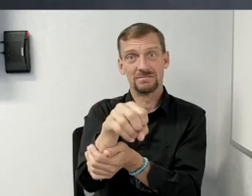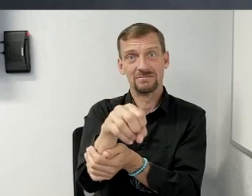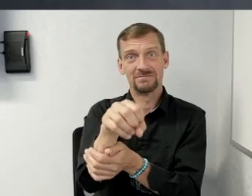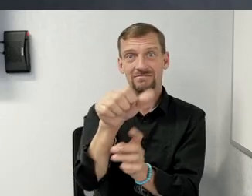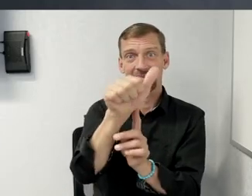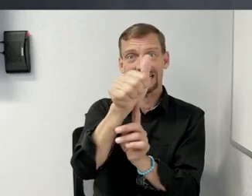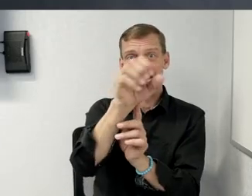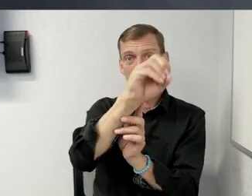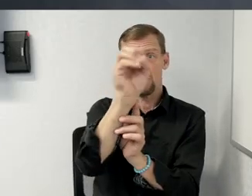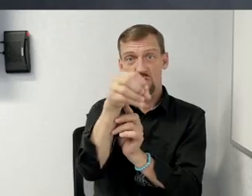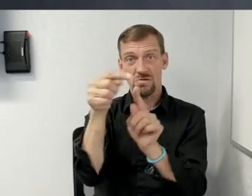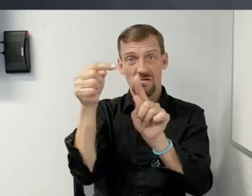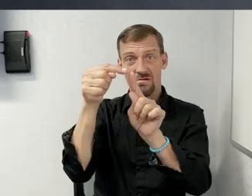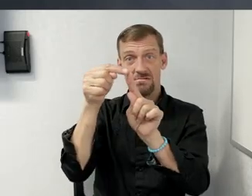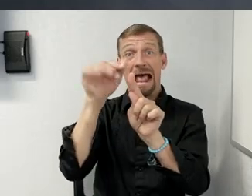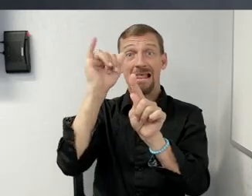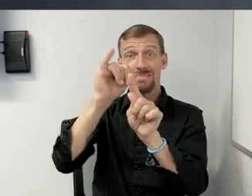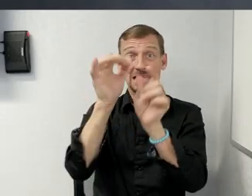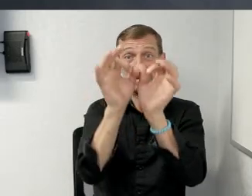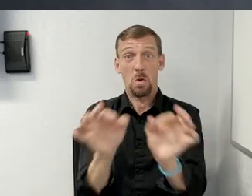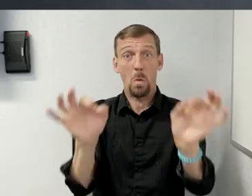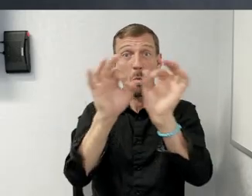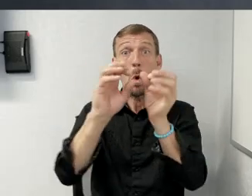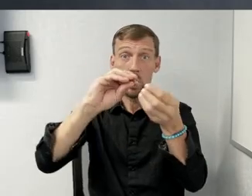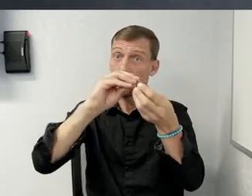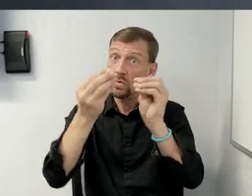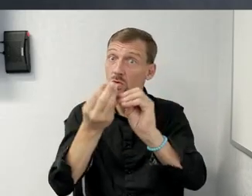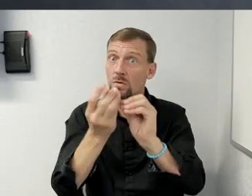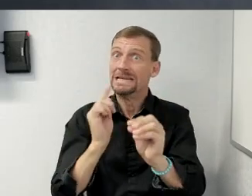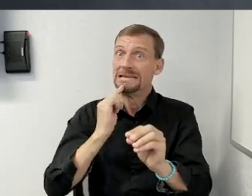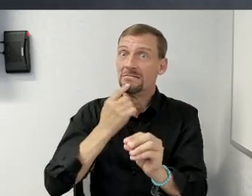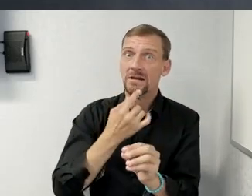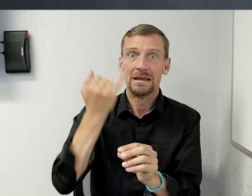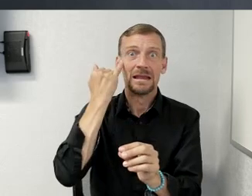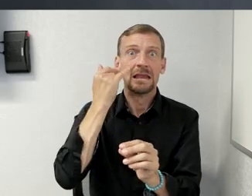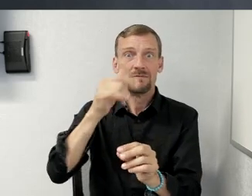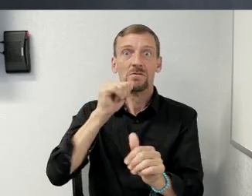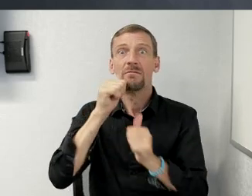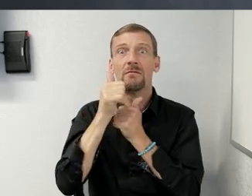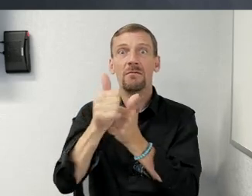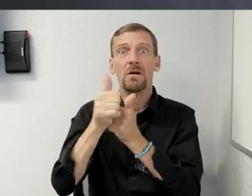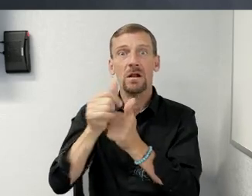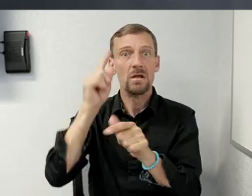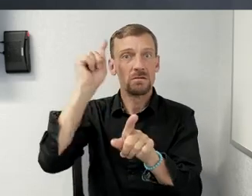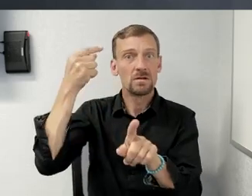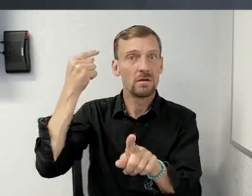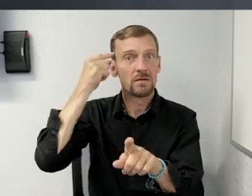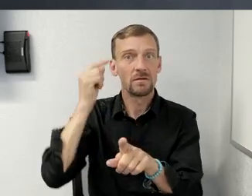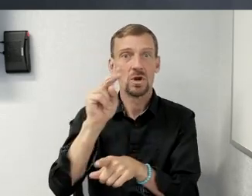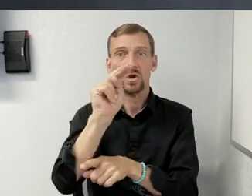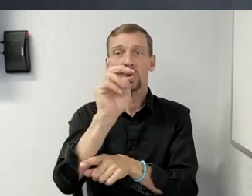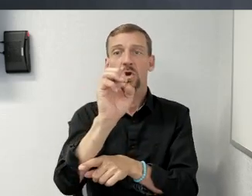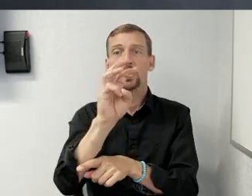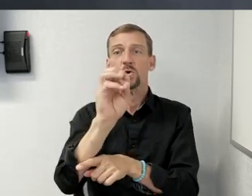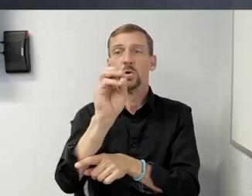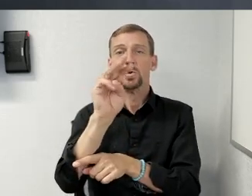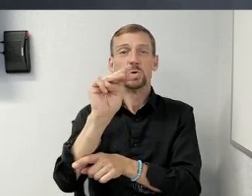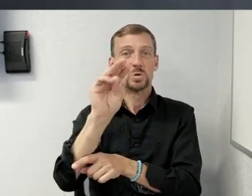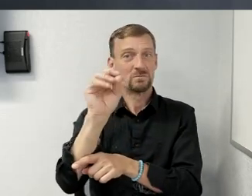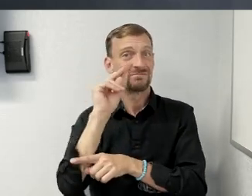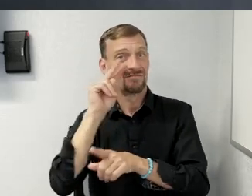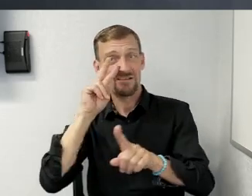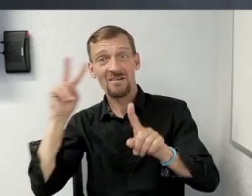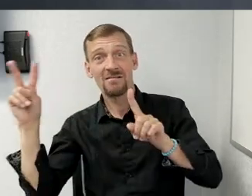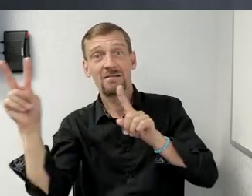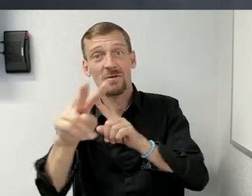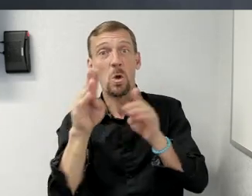important number. As any of you that have been following Governor Newsom's 4-phase plan for reopening